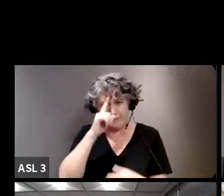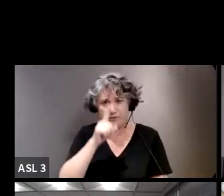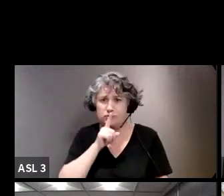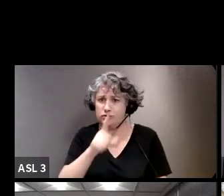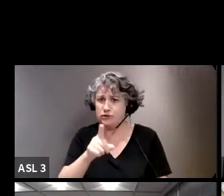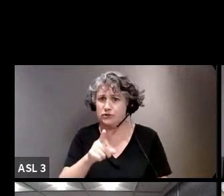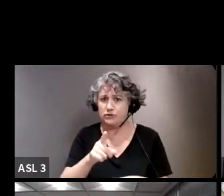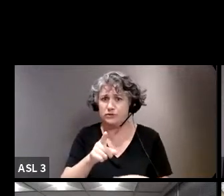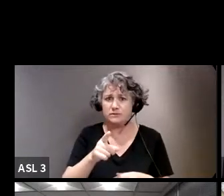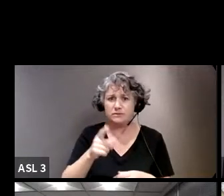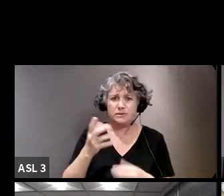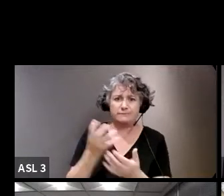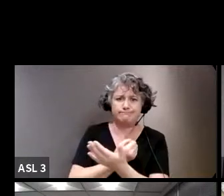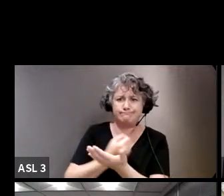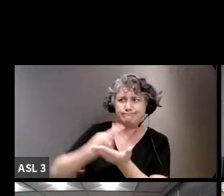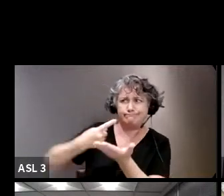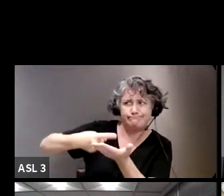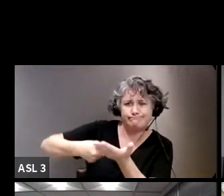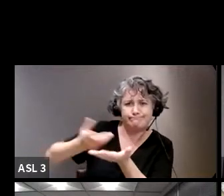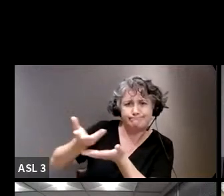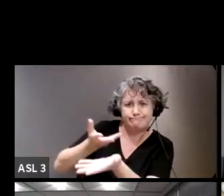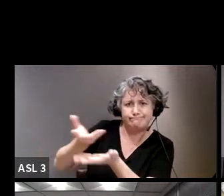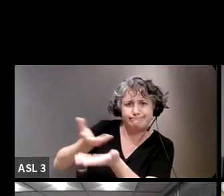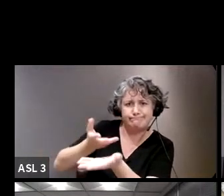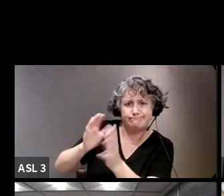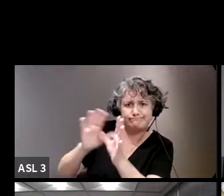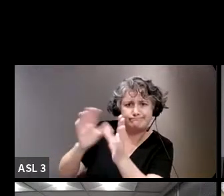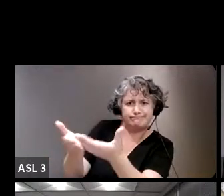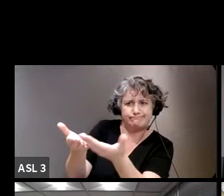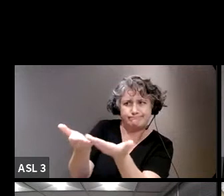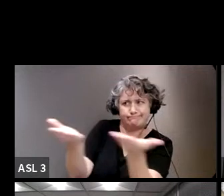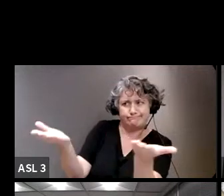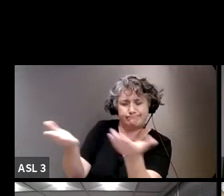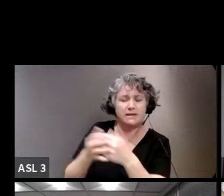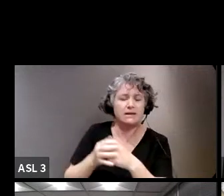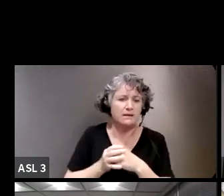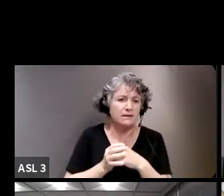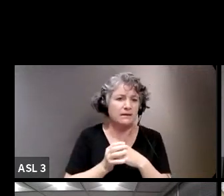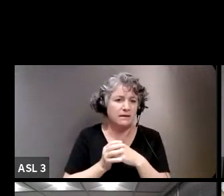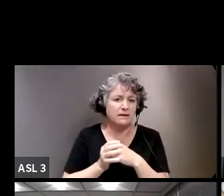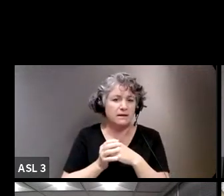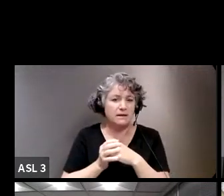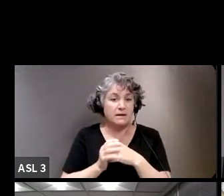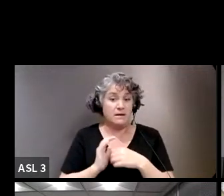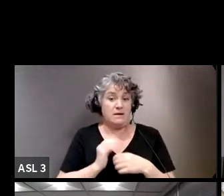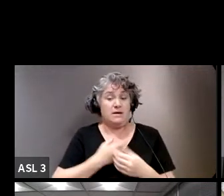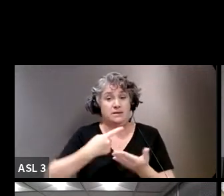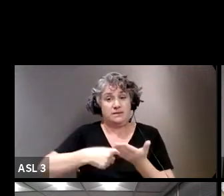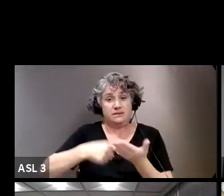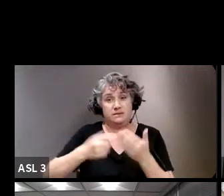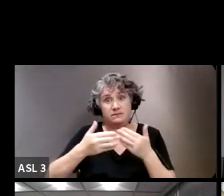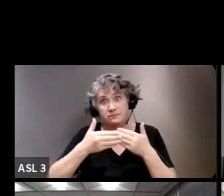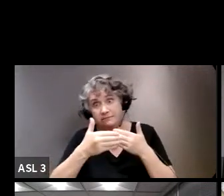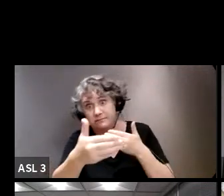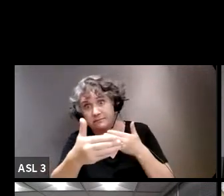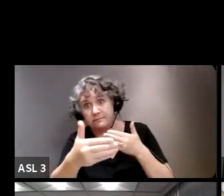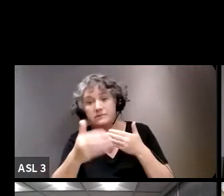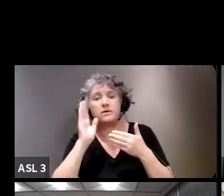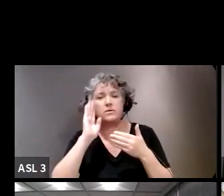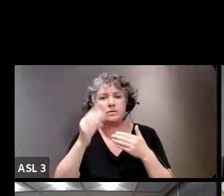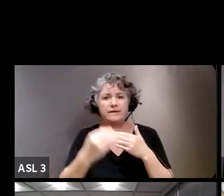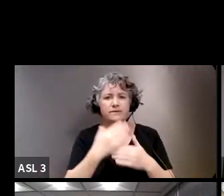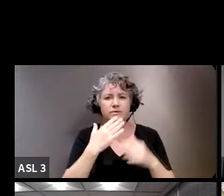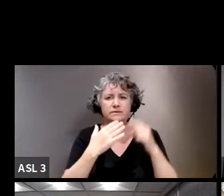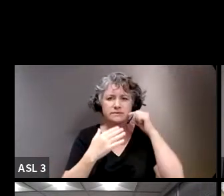uh talk speaking to them and uh and part of our discussions going forward will be influenced